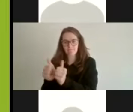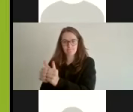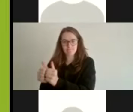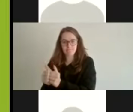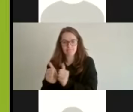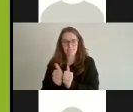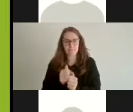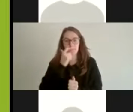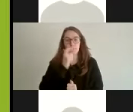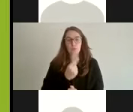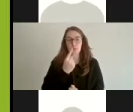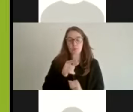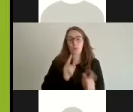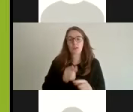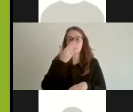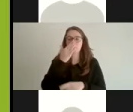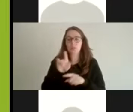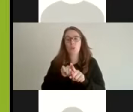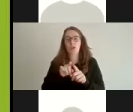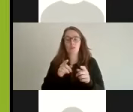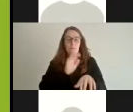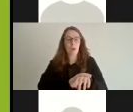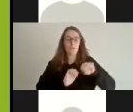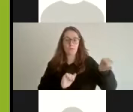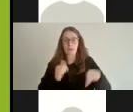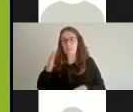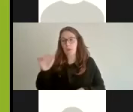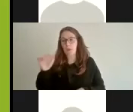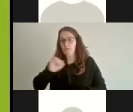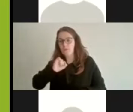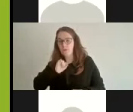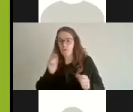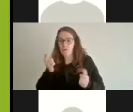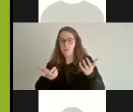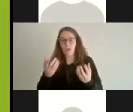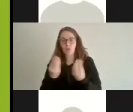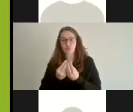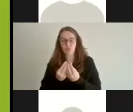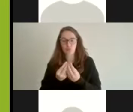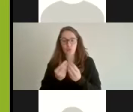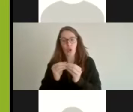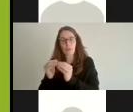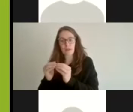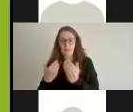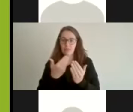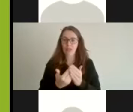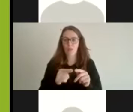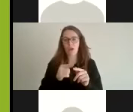with left hand and the other person is doing his right hand too. It's a little bit